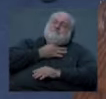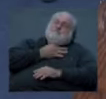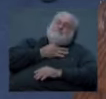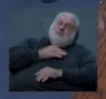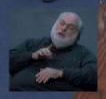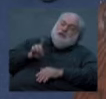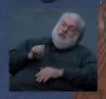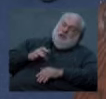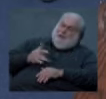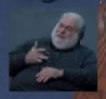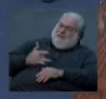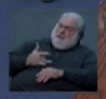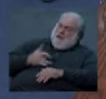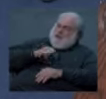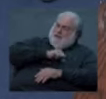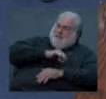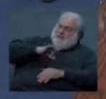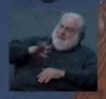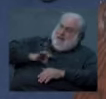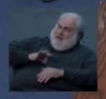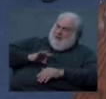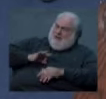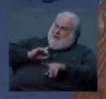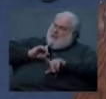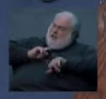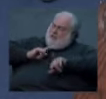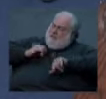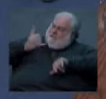the staff of call takers we have now